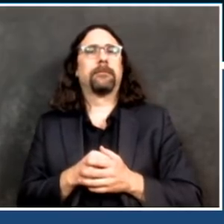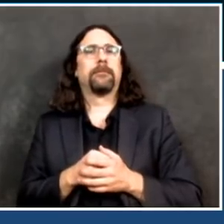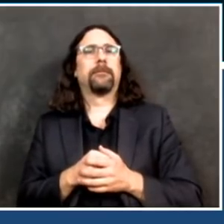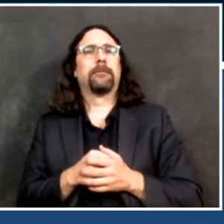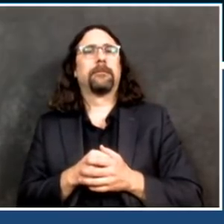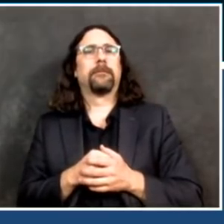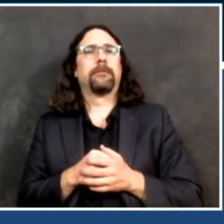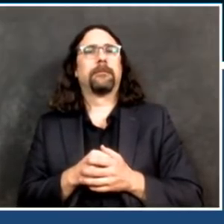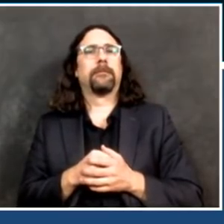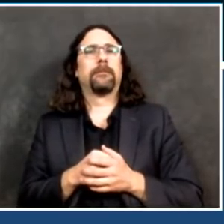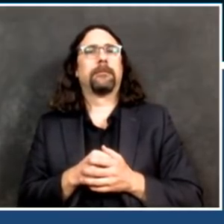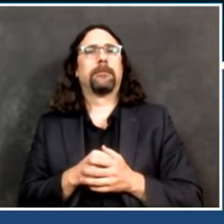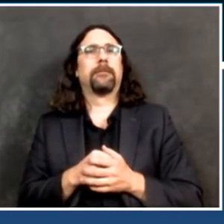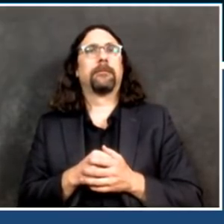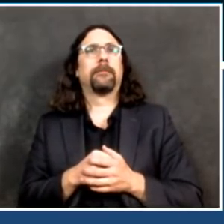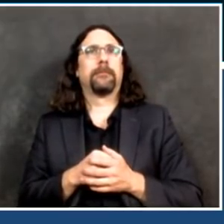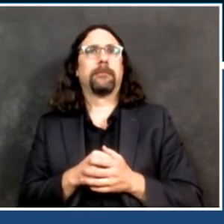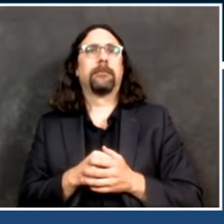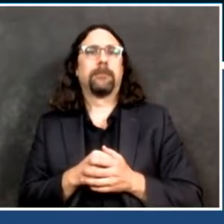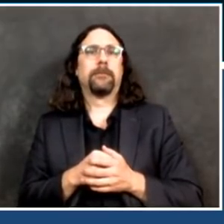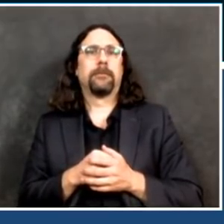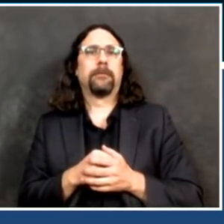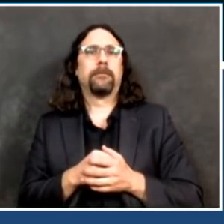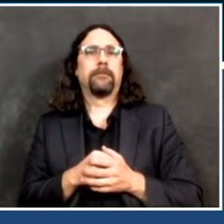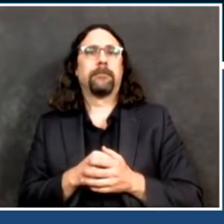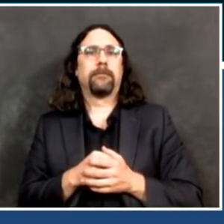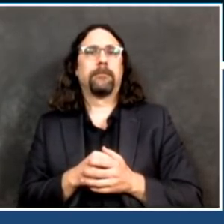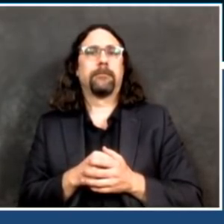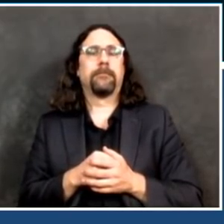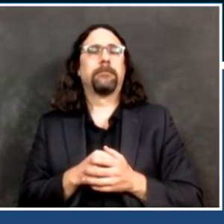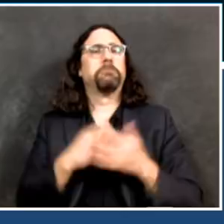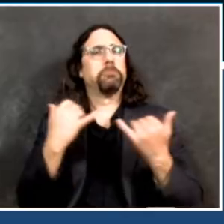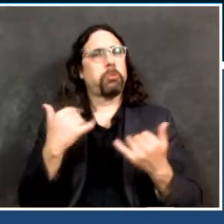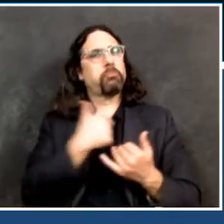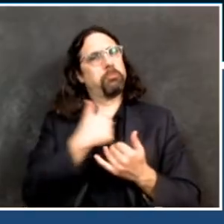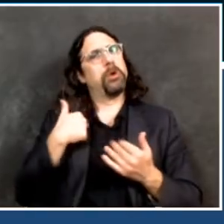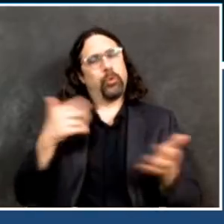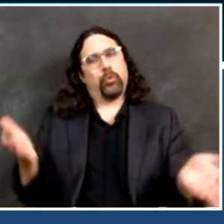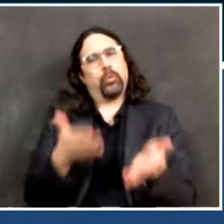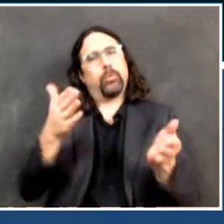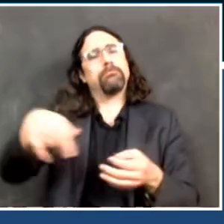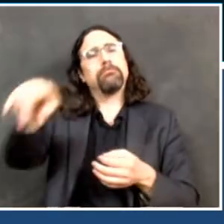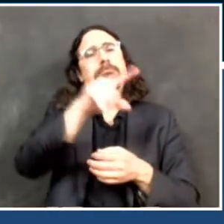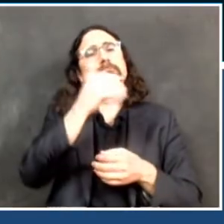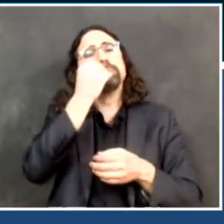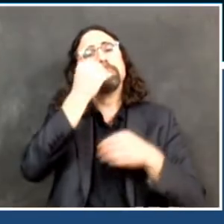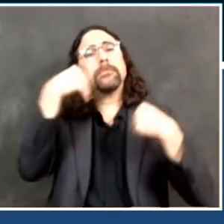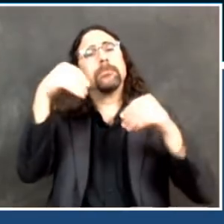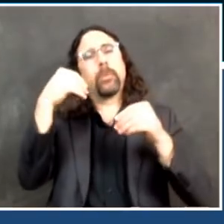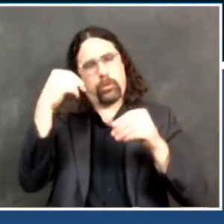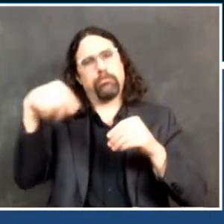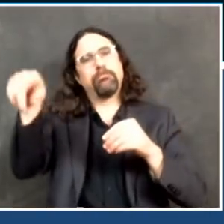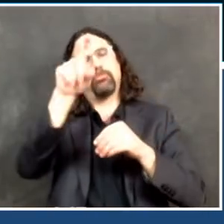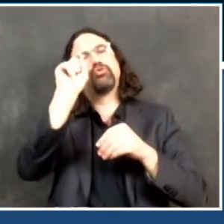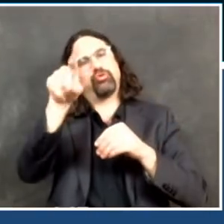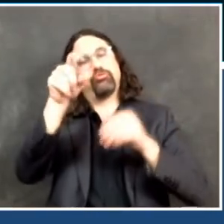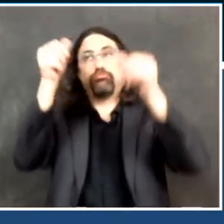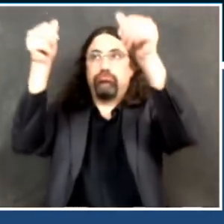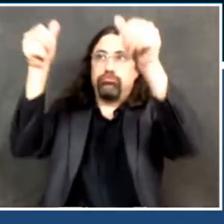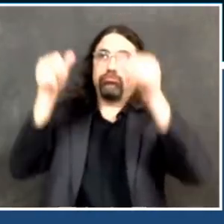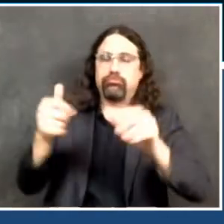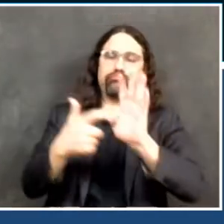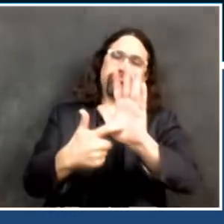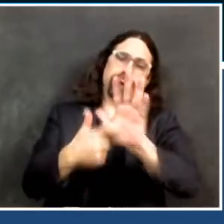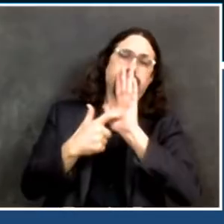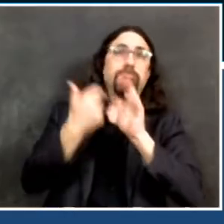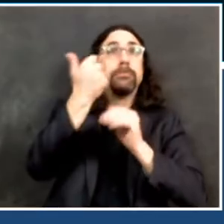covering. So again, I think that this is another group of unsung heroes. I will echo what the mayor said. They have been